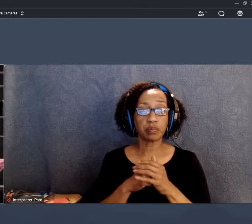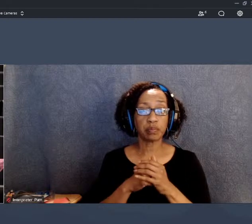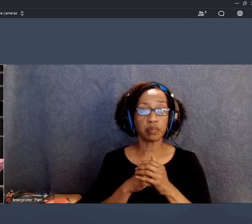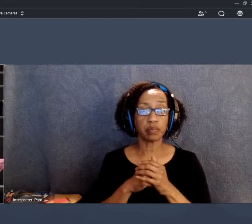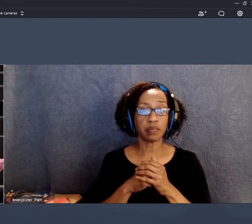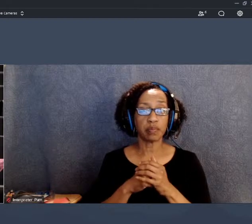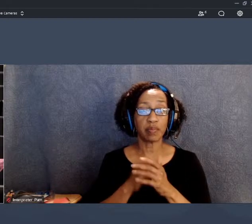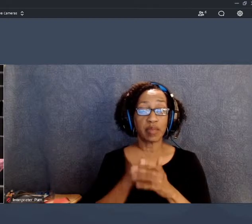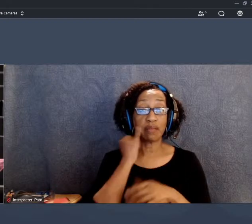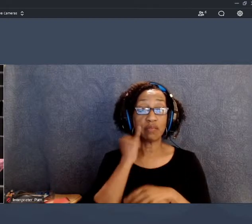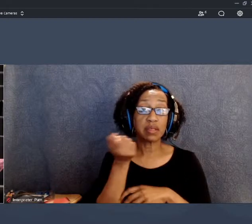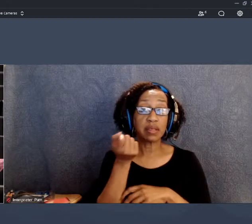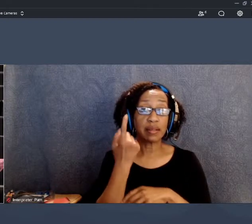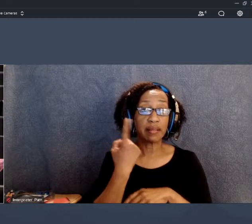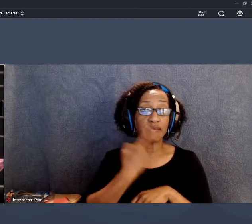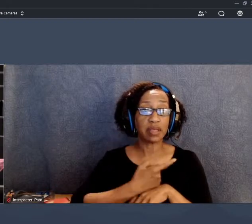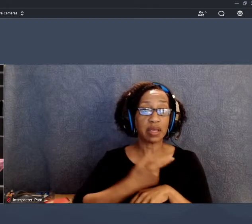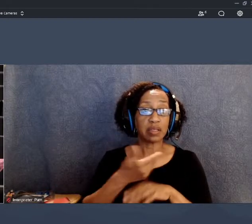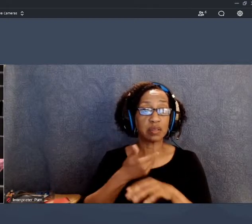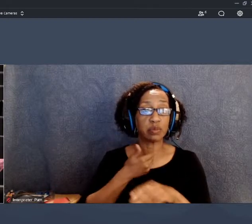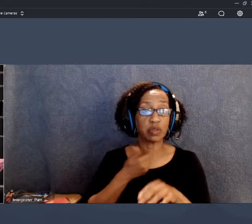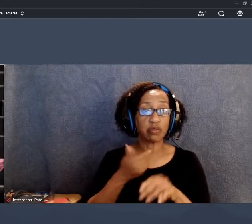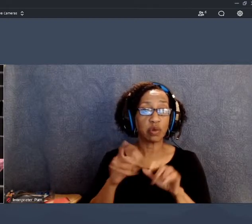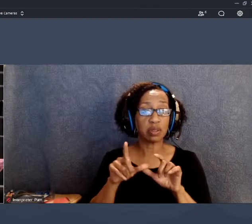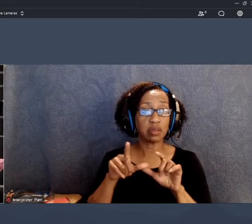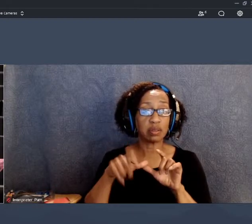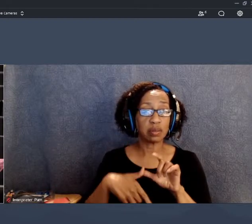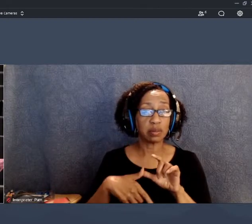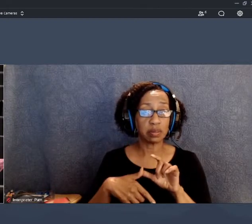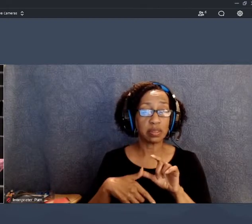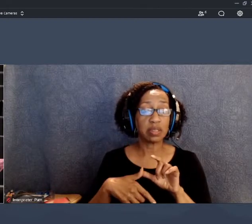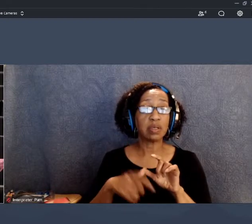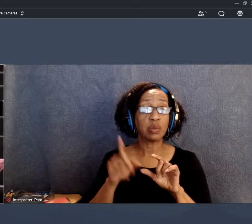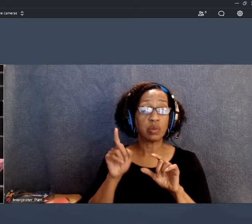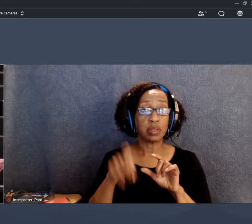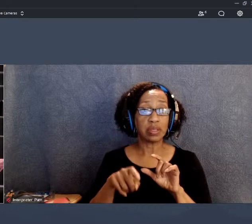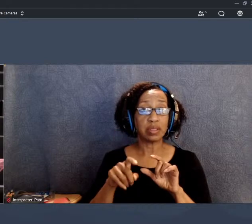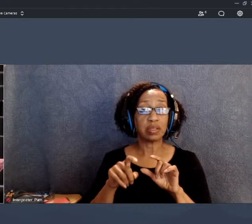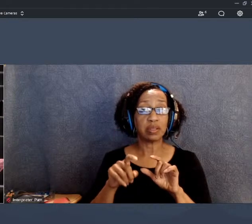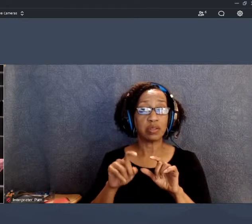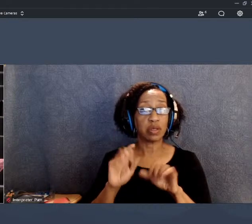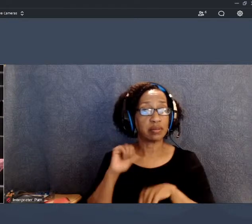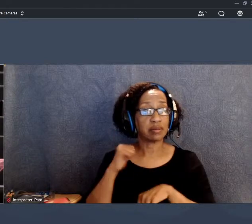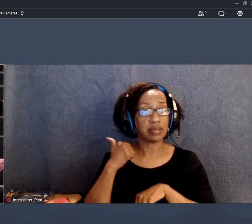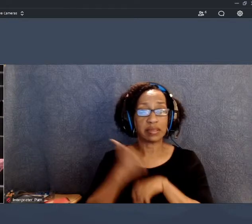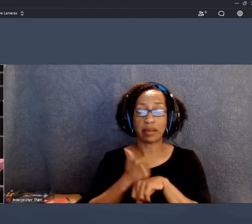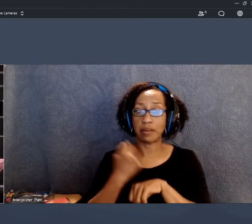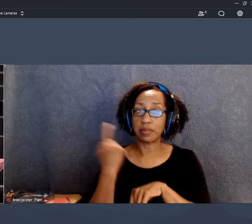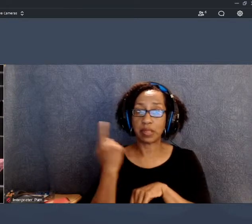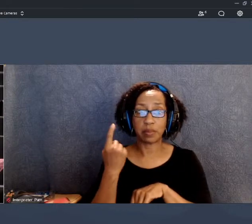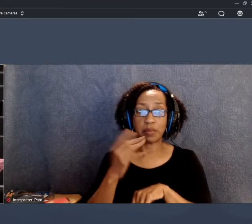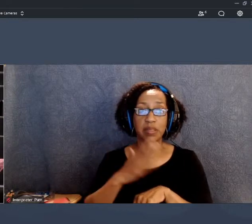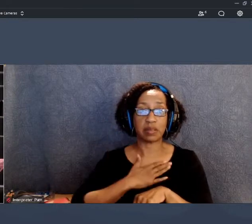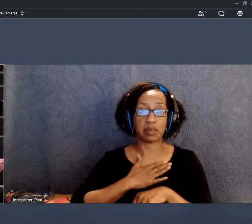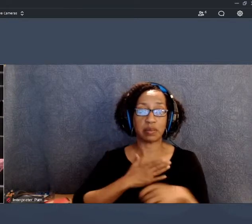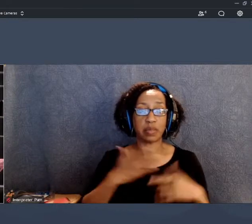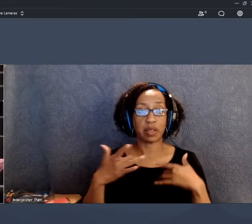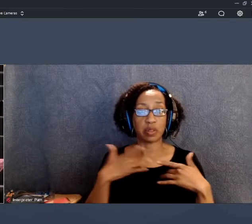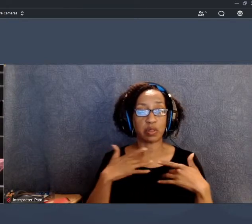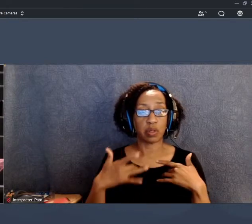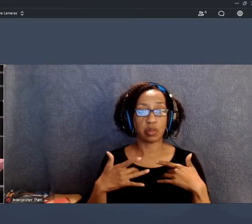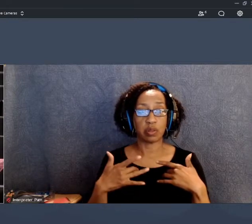11 days before a moratorium expires, I think we need to have some mechanism in place. That's my concern about this. So I would be against that